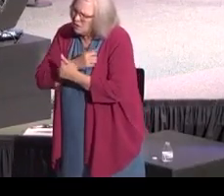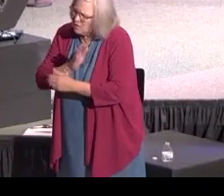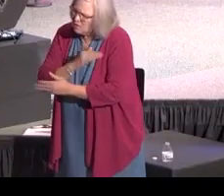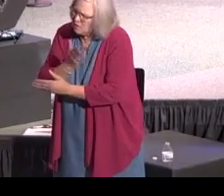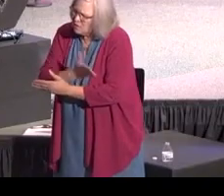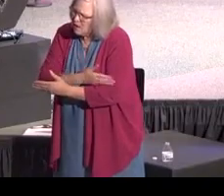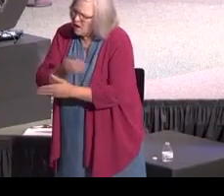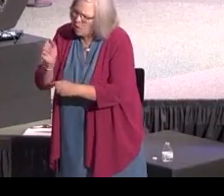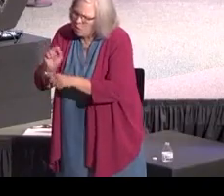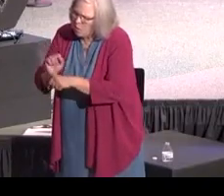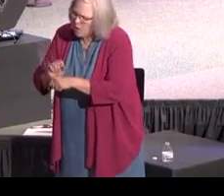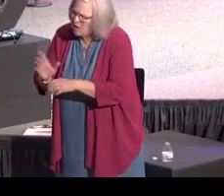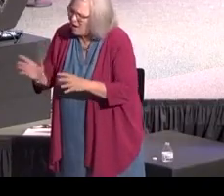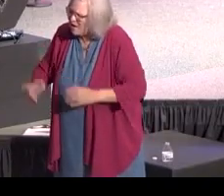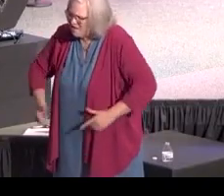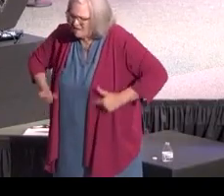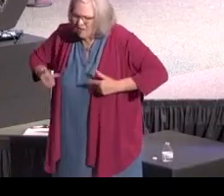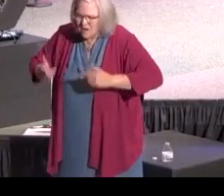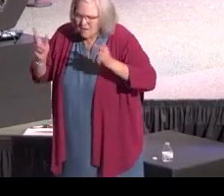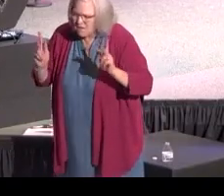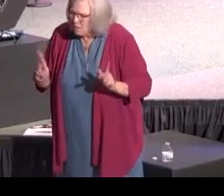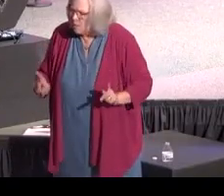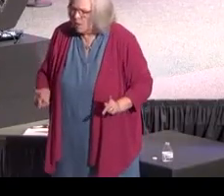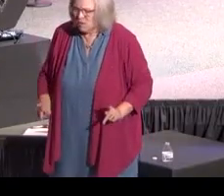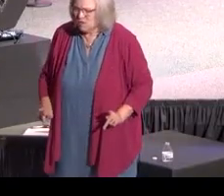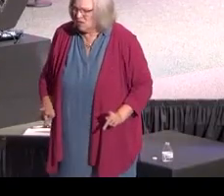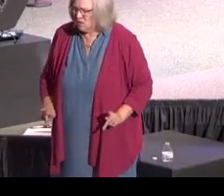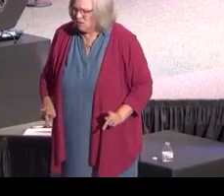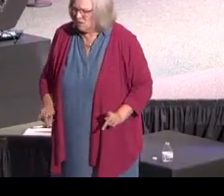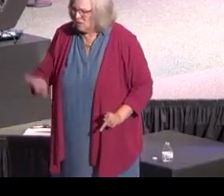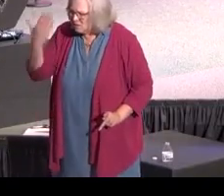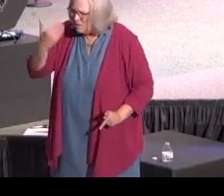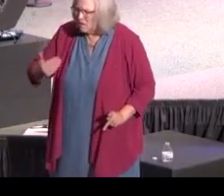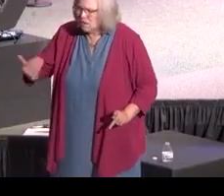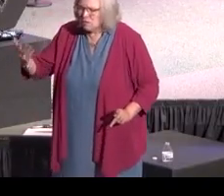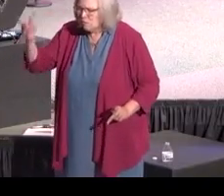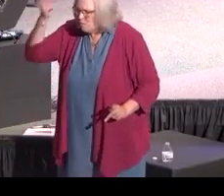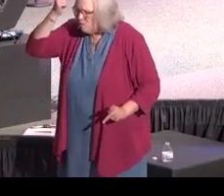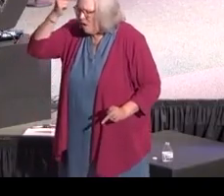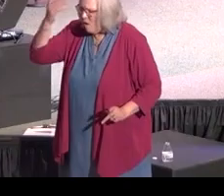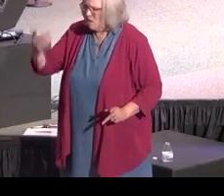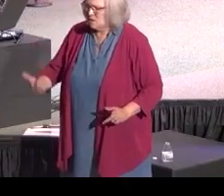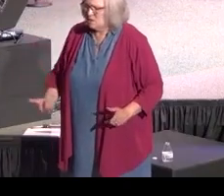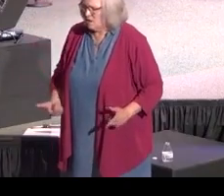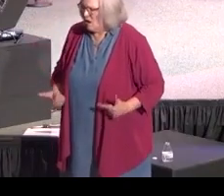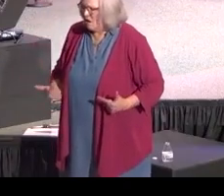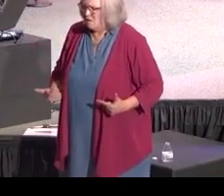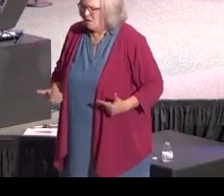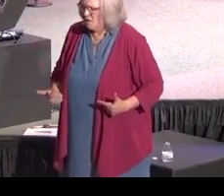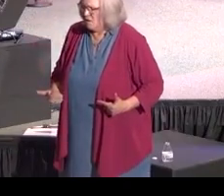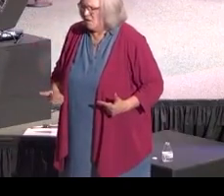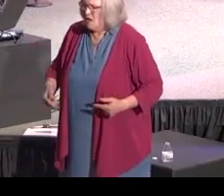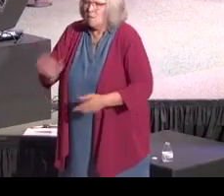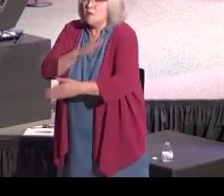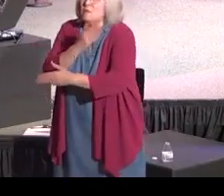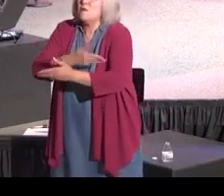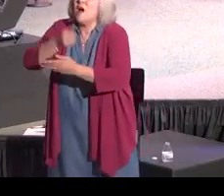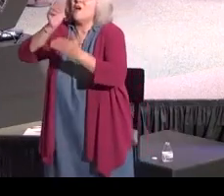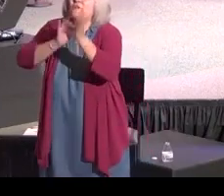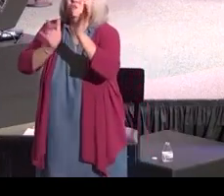power at work in the life of a person. And he touches this guy. And by the power of